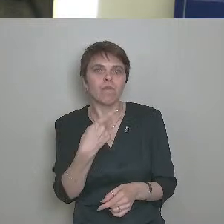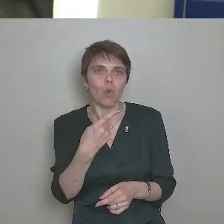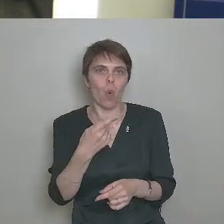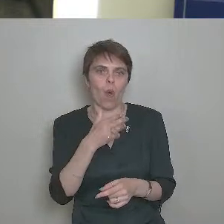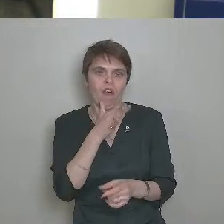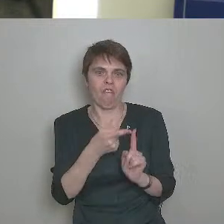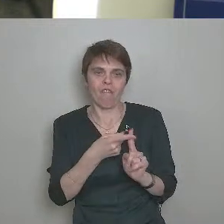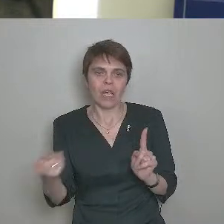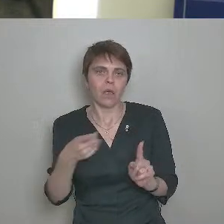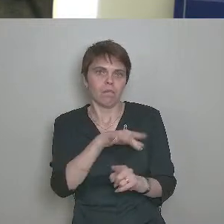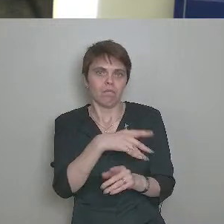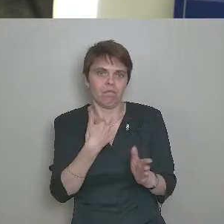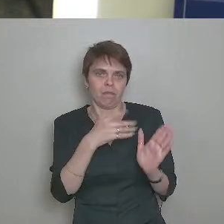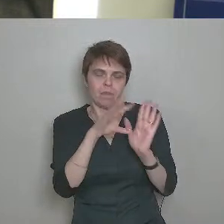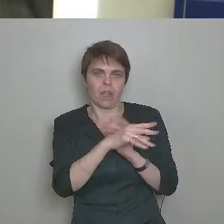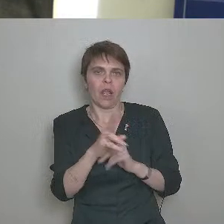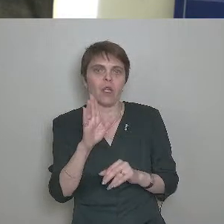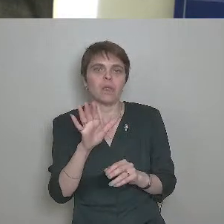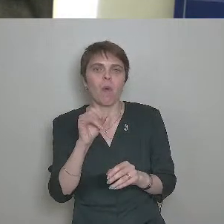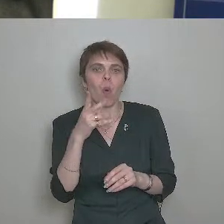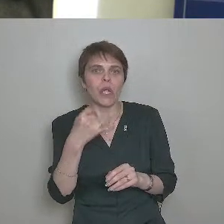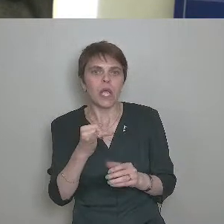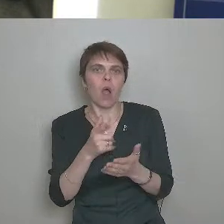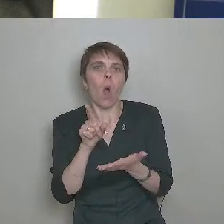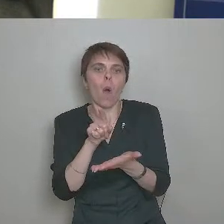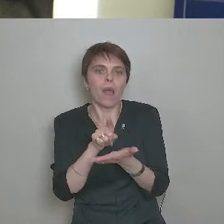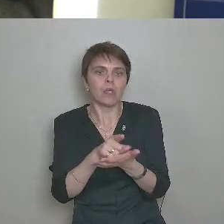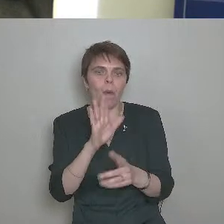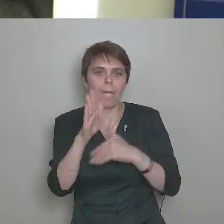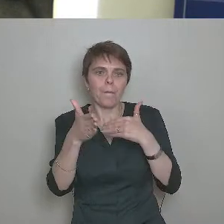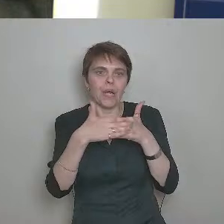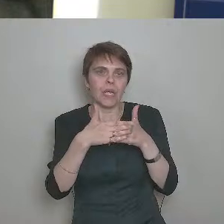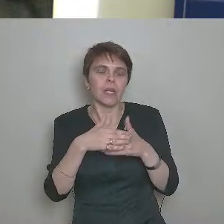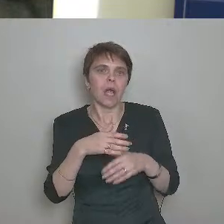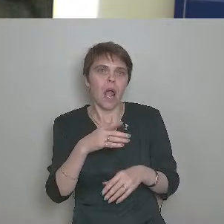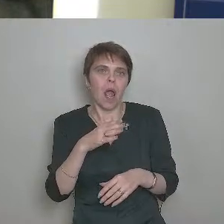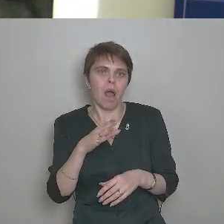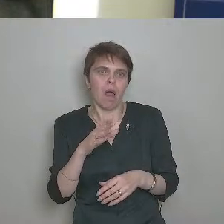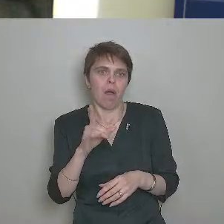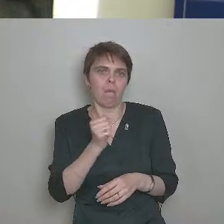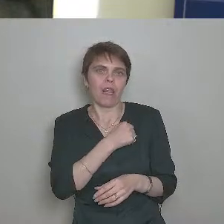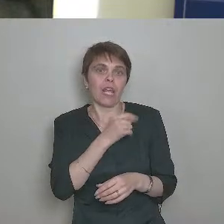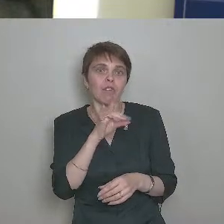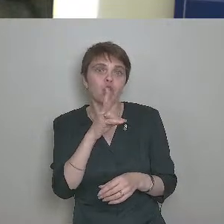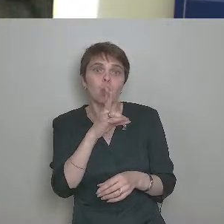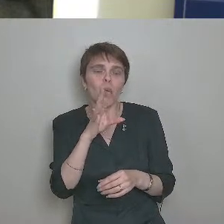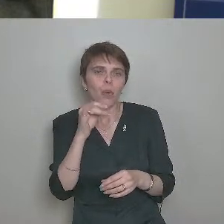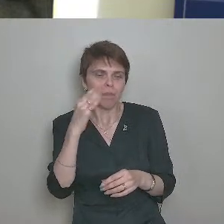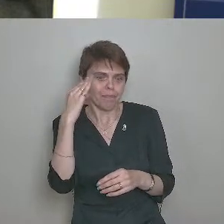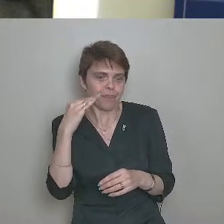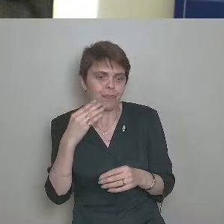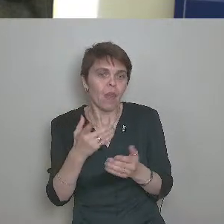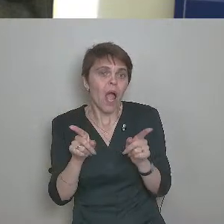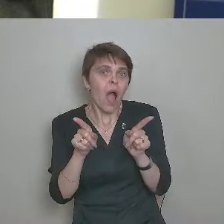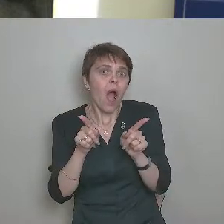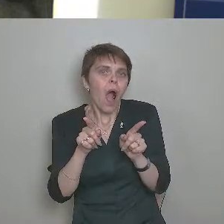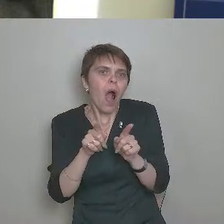young men made use of that to avoid joining armed